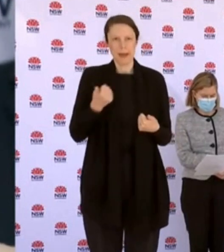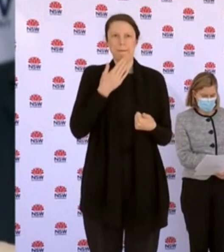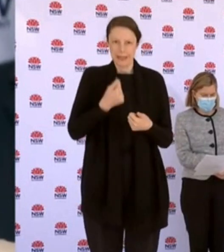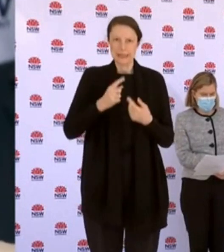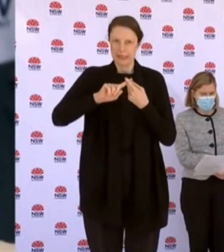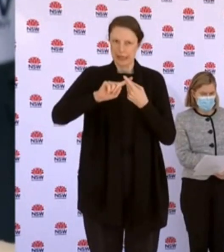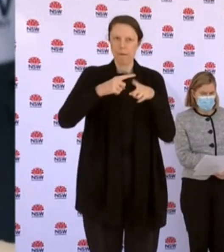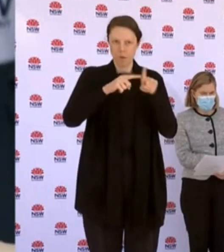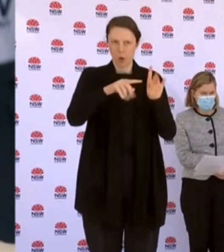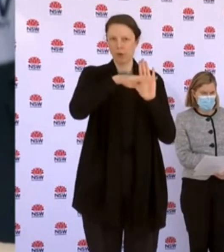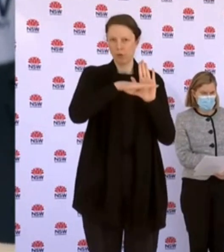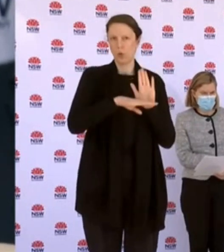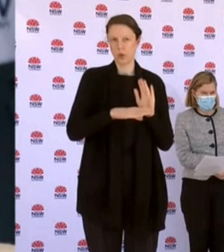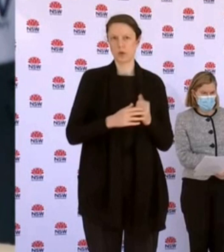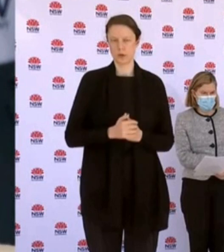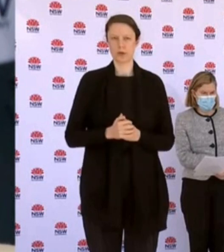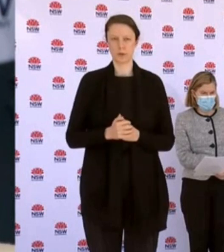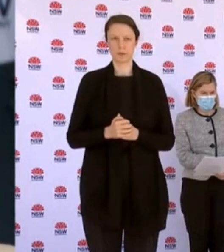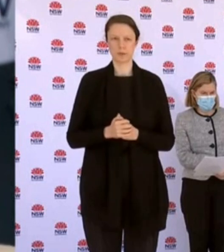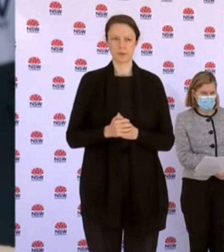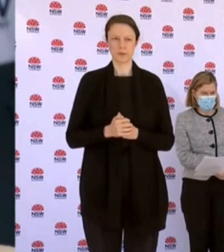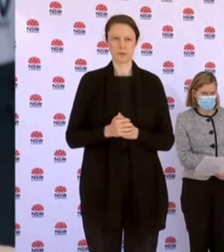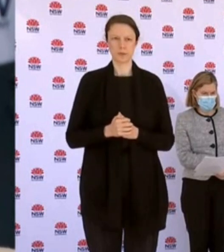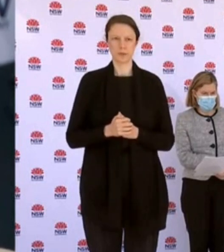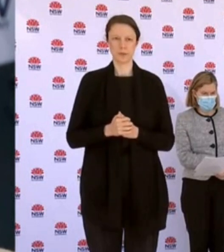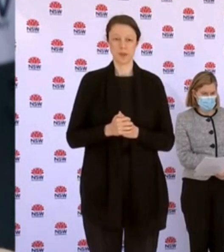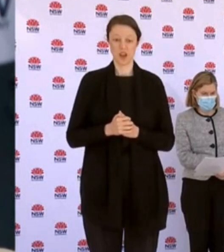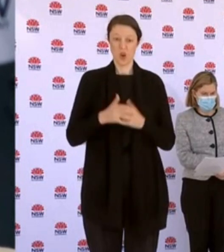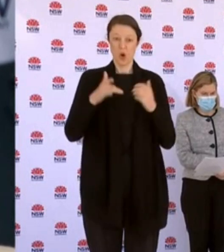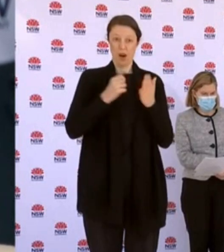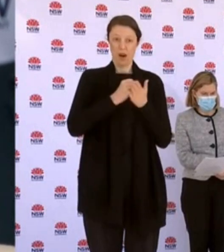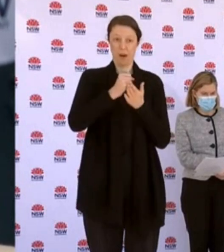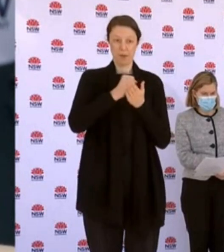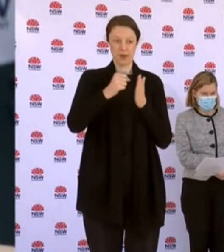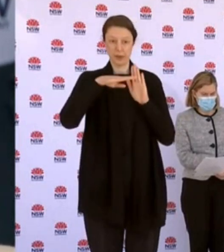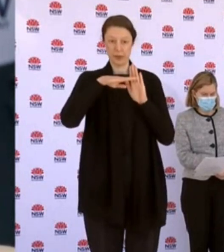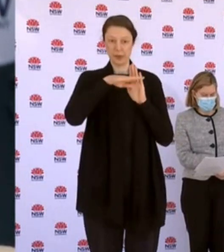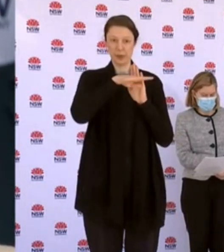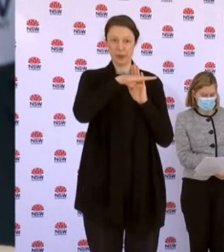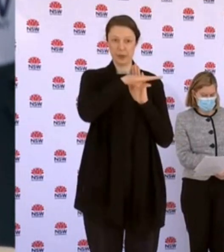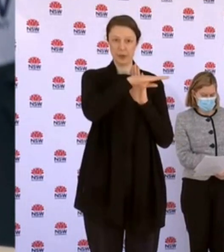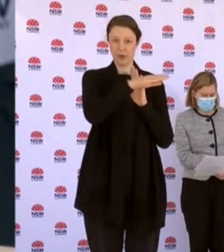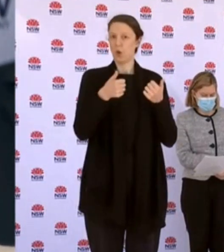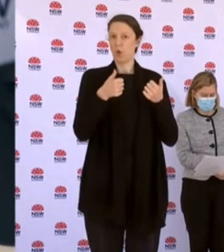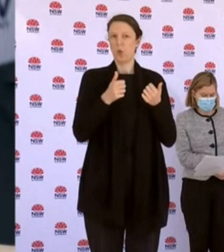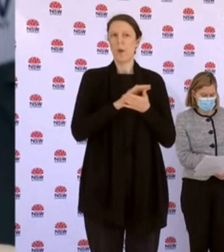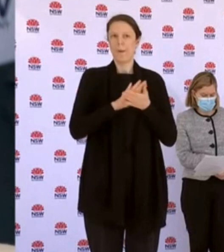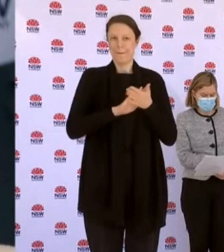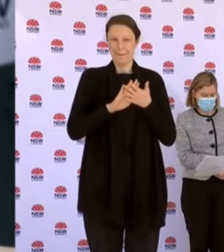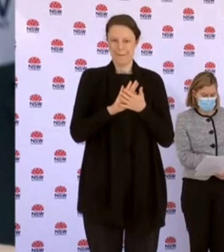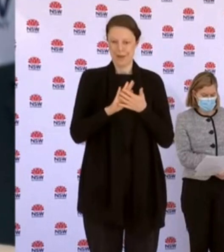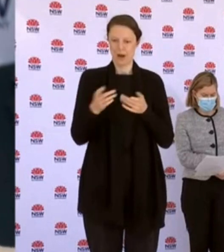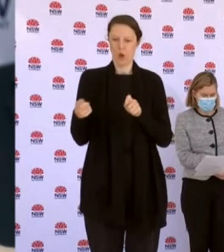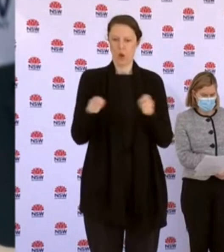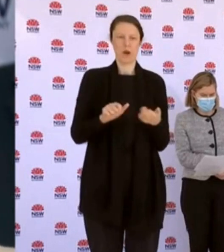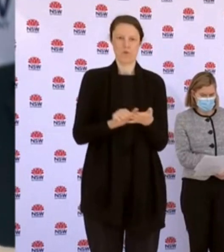know from where the numbers are now that the settings in place are having an impact. I know that we'll get through this. We won't hesitate